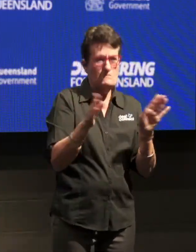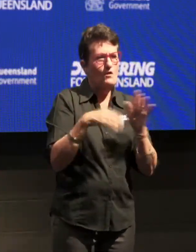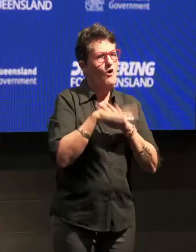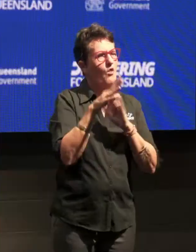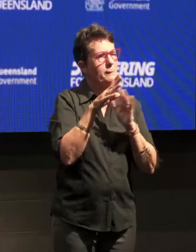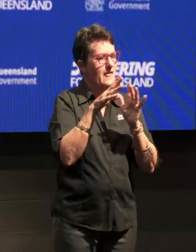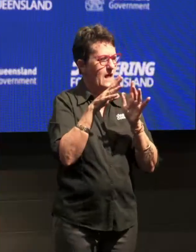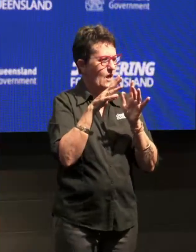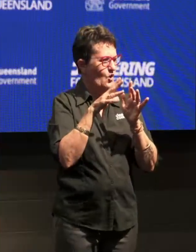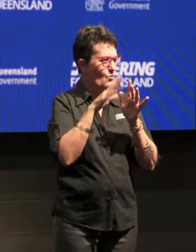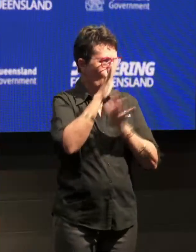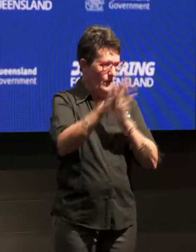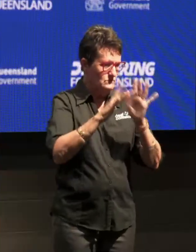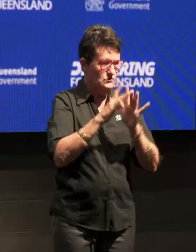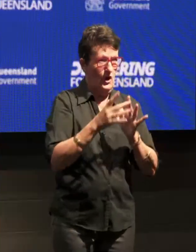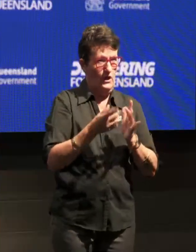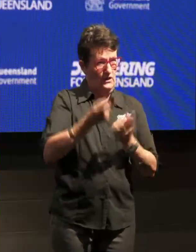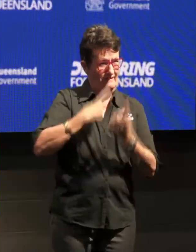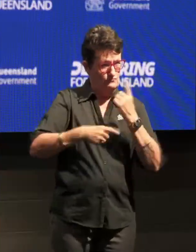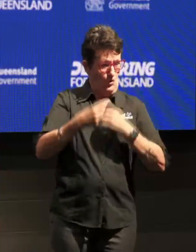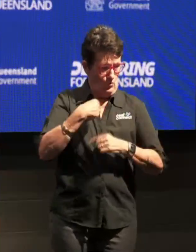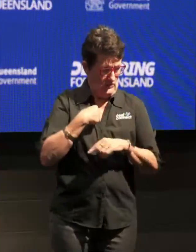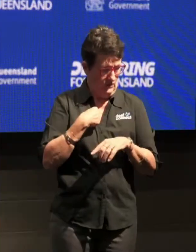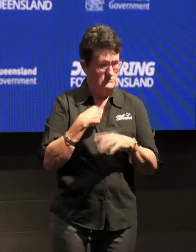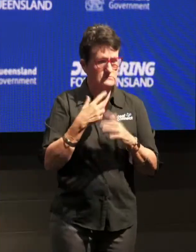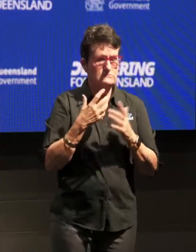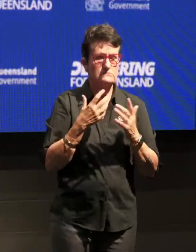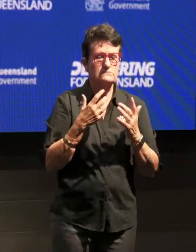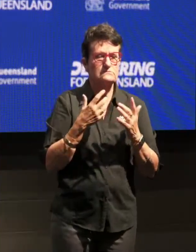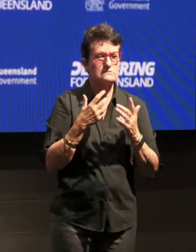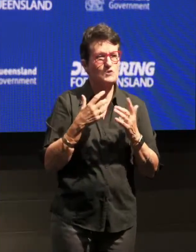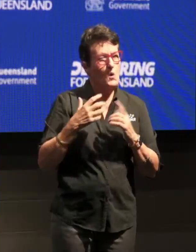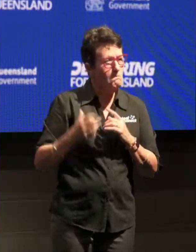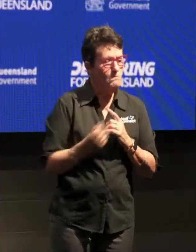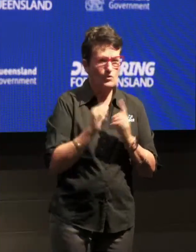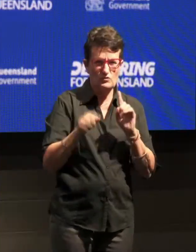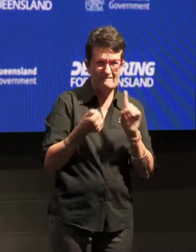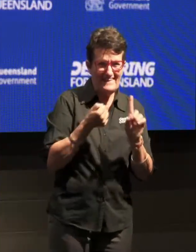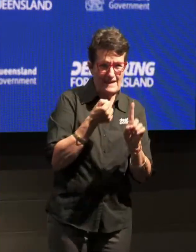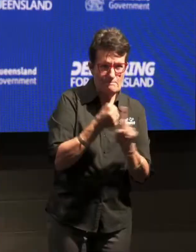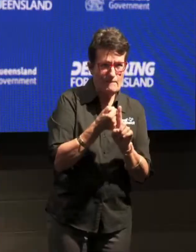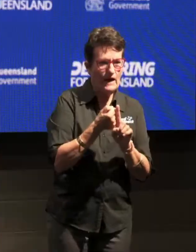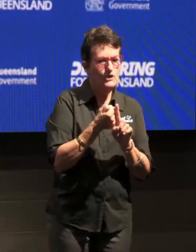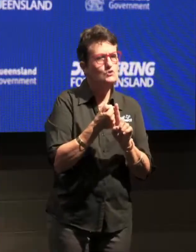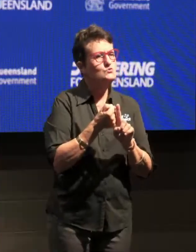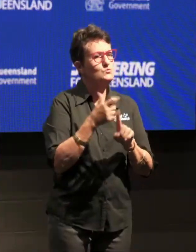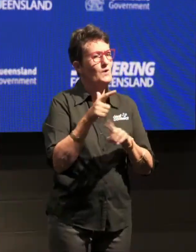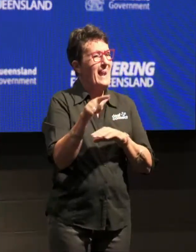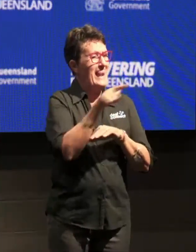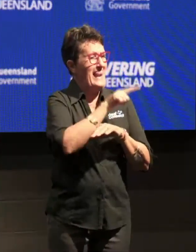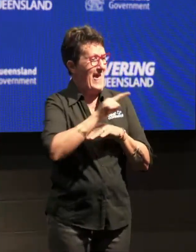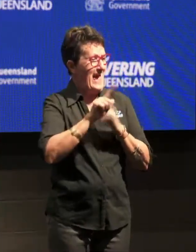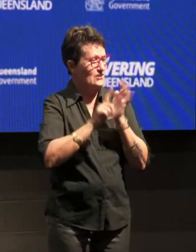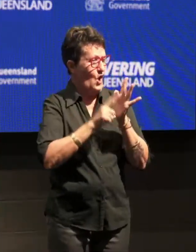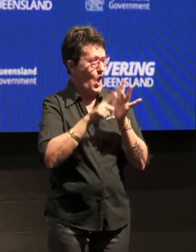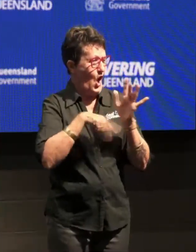website. What we've been informed is that most of the impacts is to landlines. Most